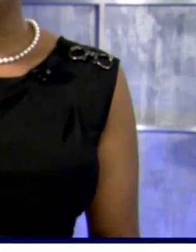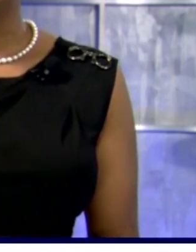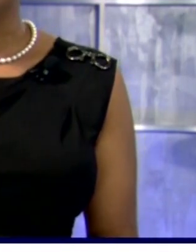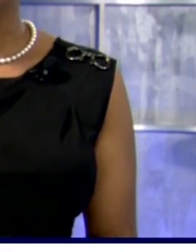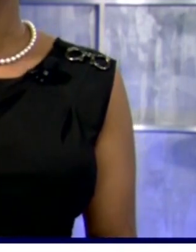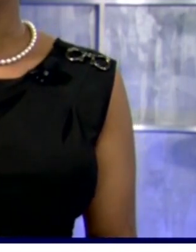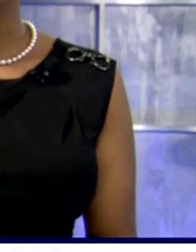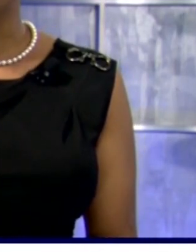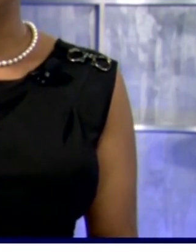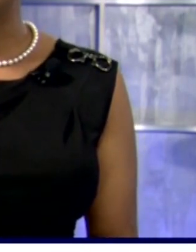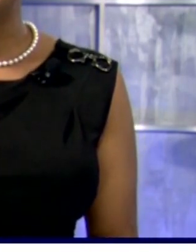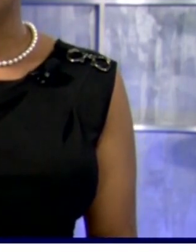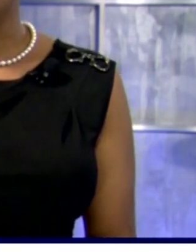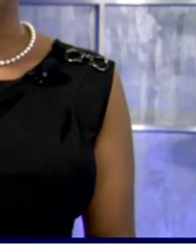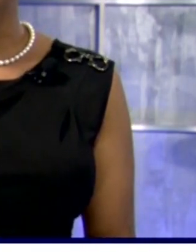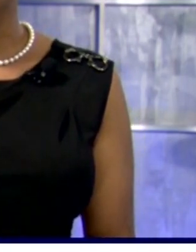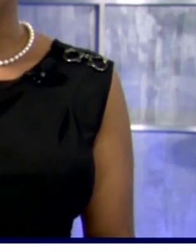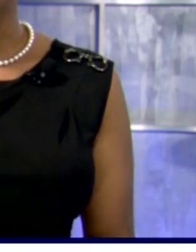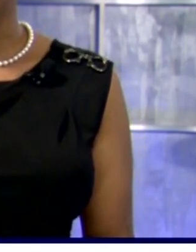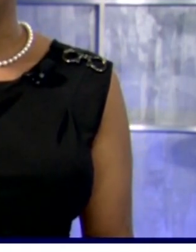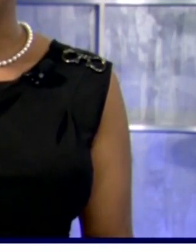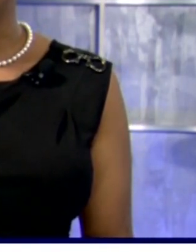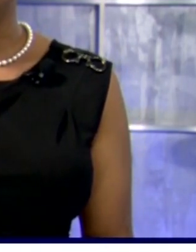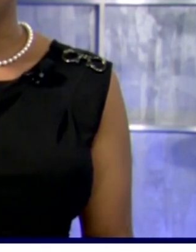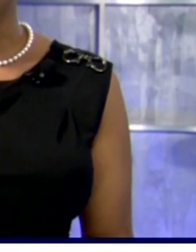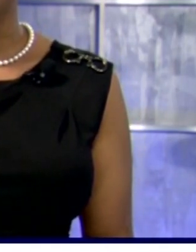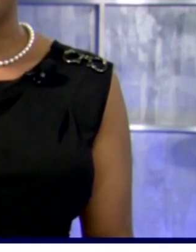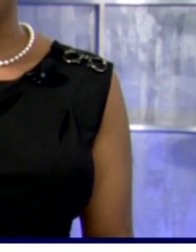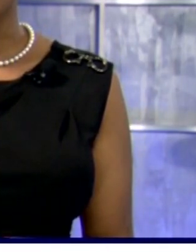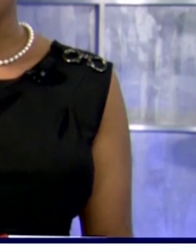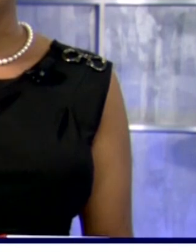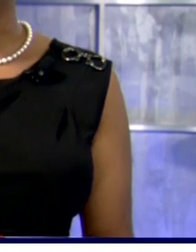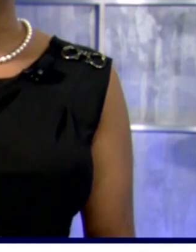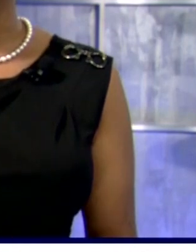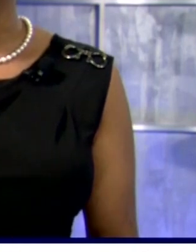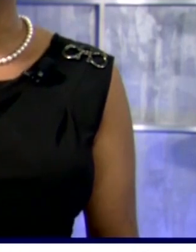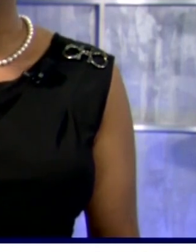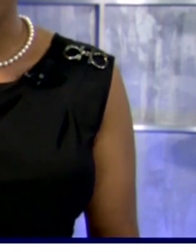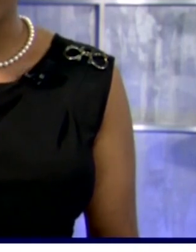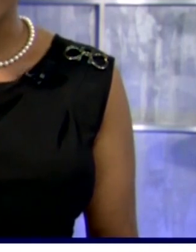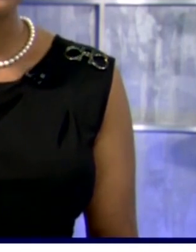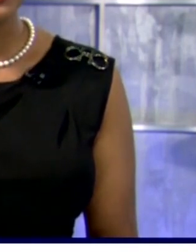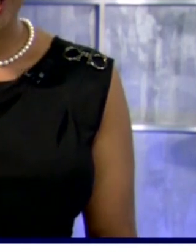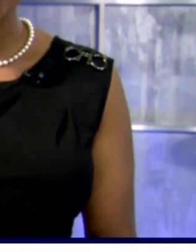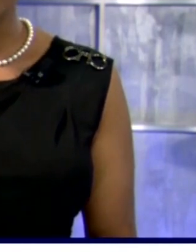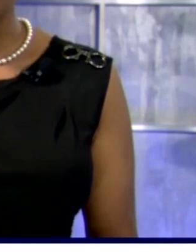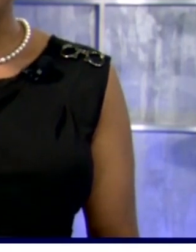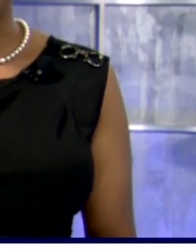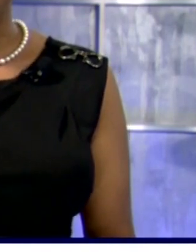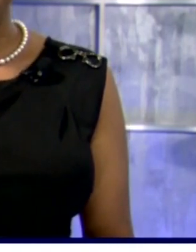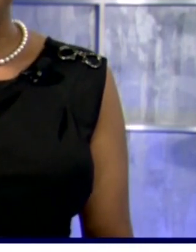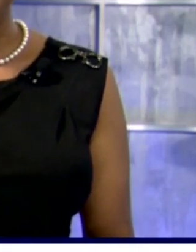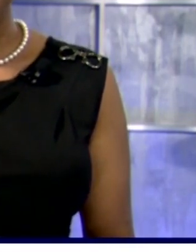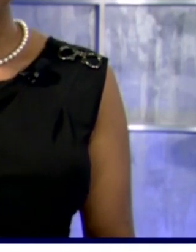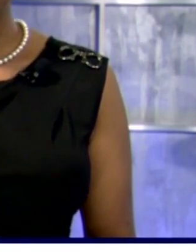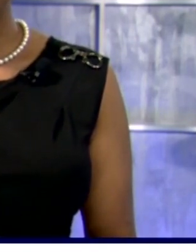And in sports, no surprises in the Windies World Cup team following an all-inclusive selection policy.